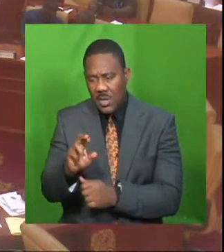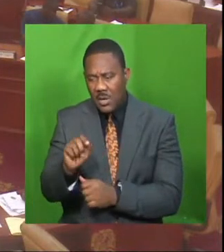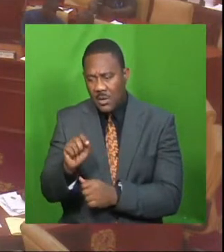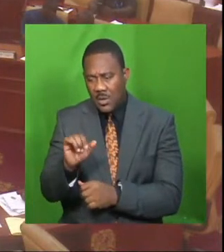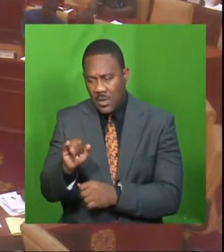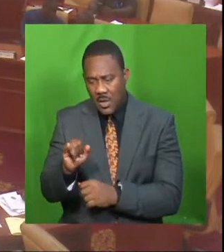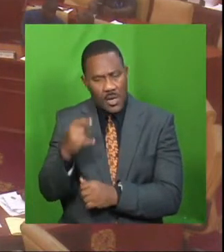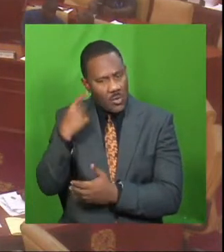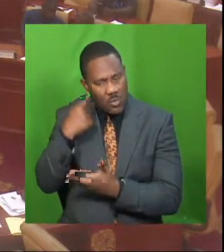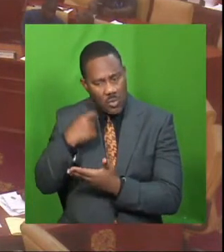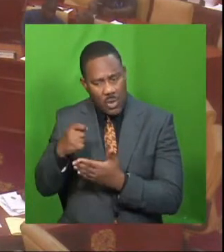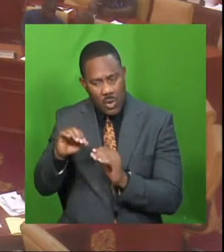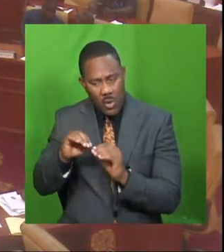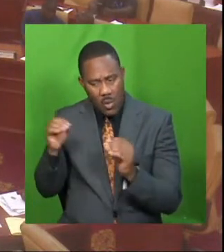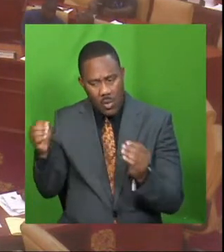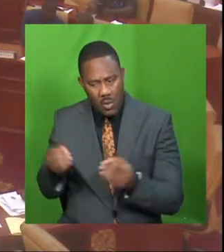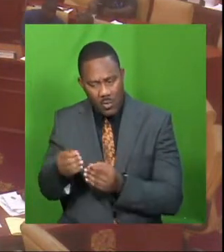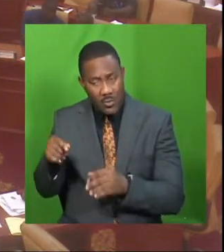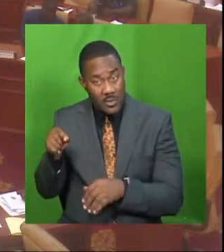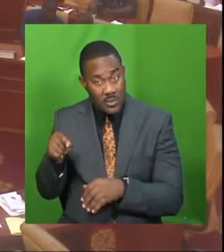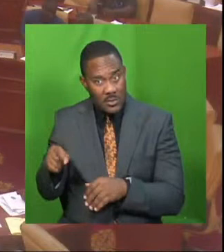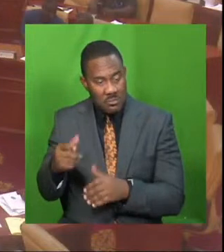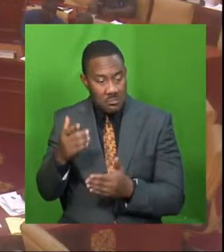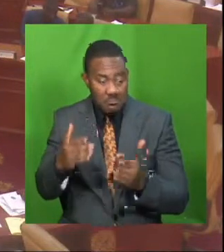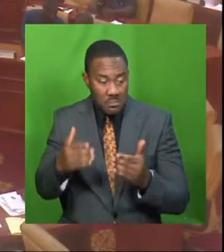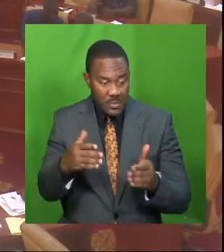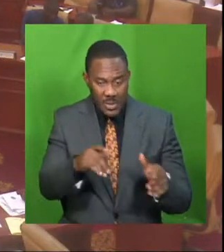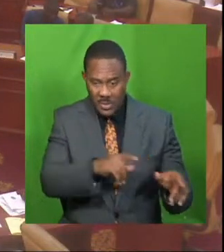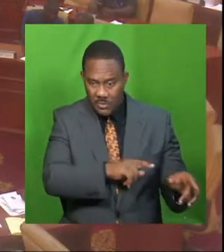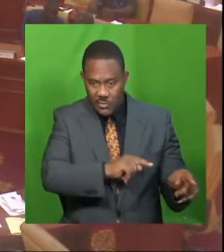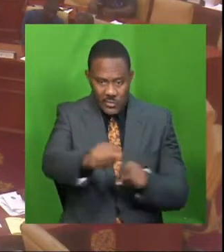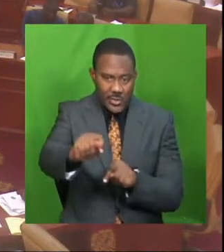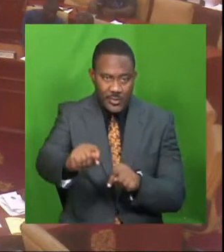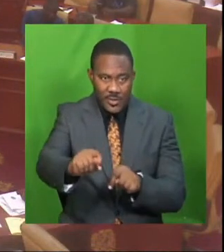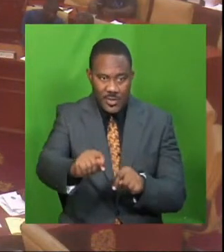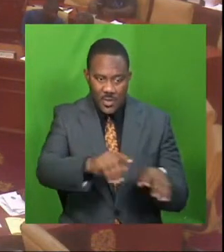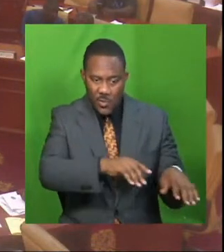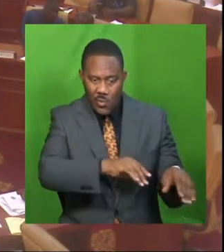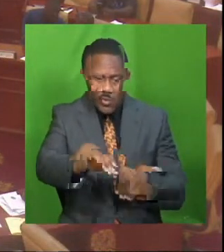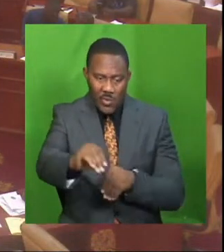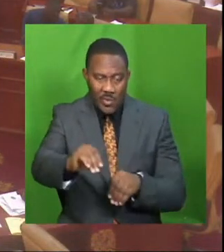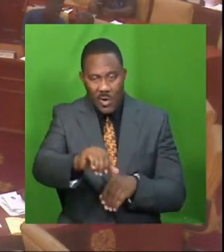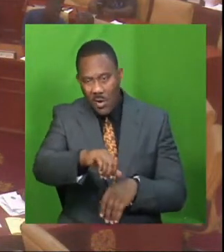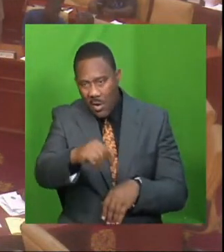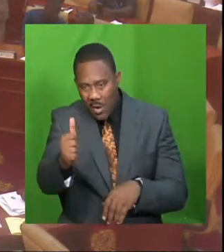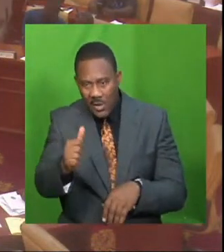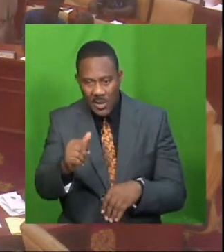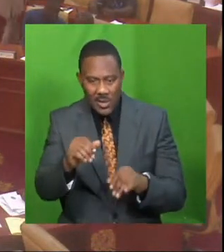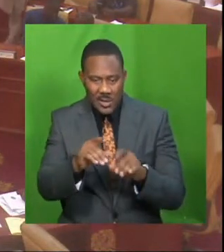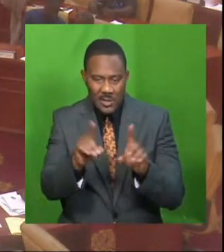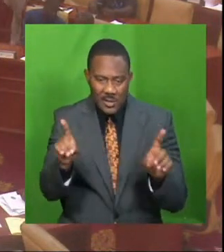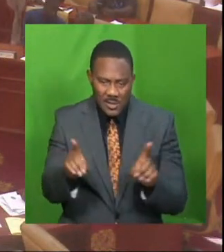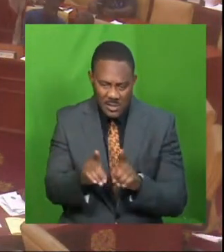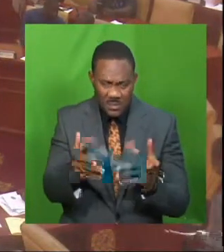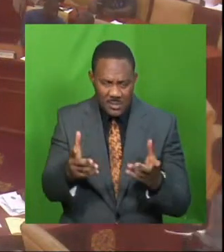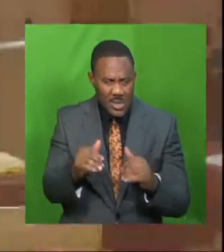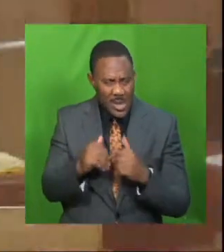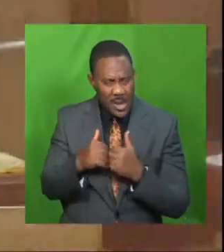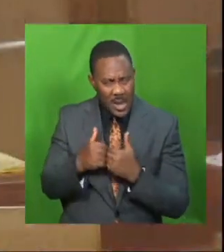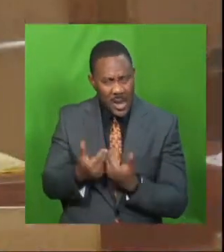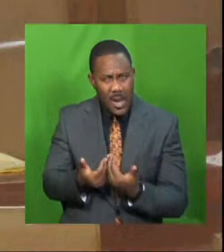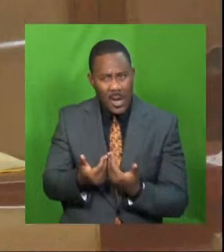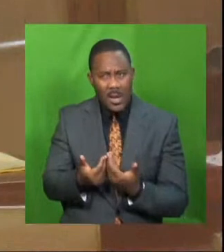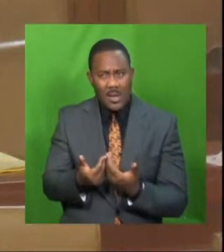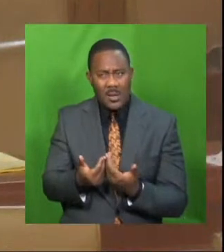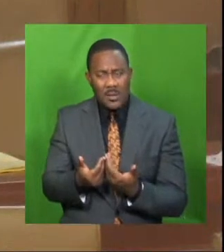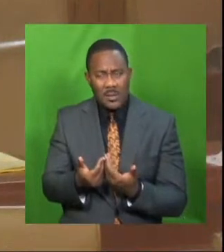various MDAs, assuming they are transferred to other ministries or departments or agencies, how is the ministry